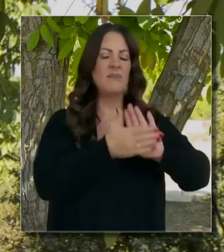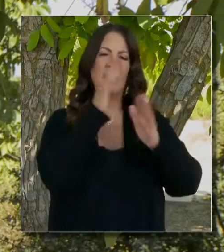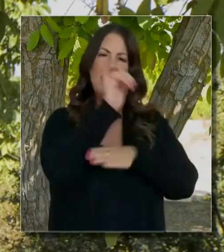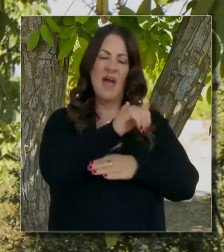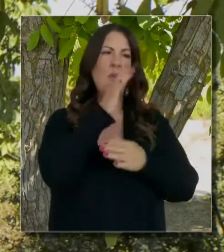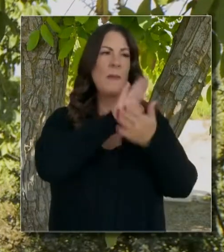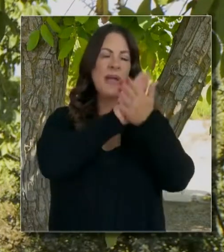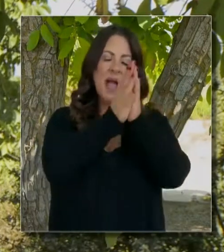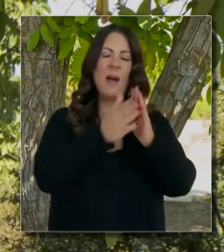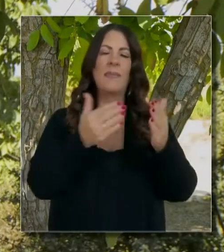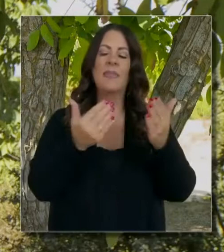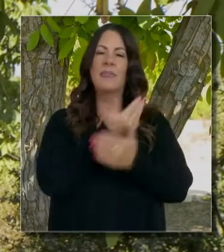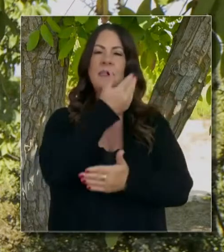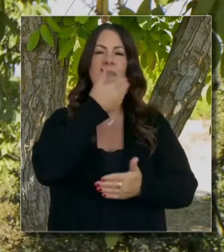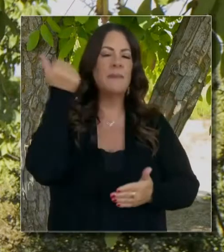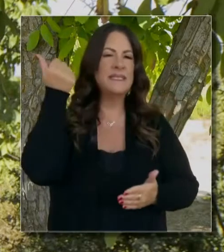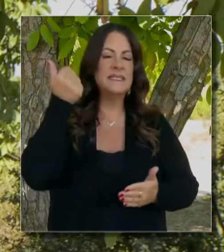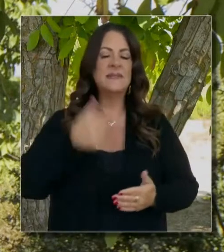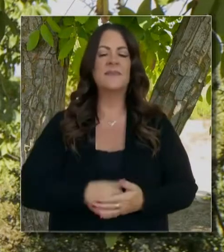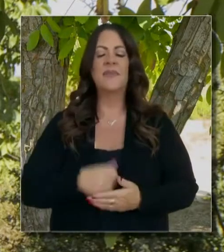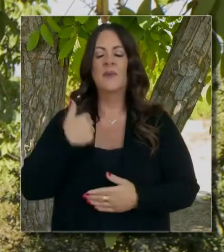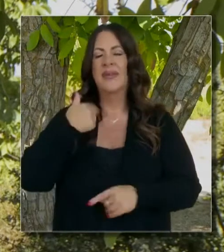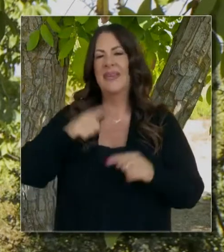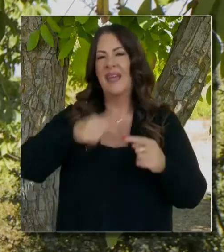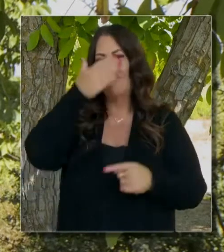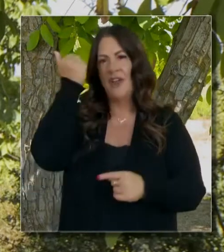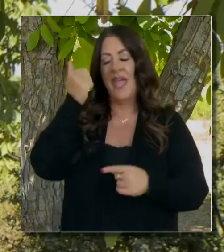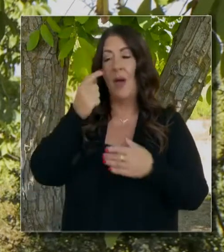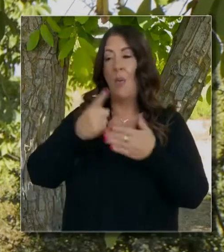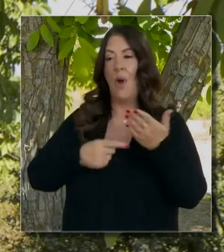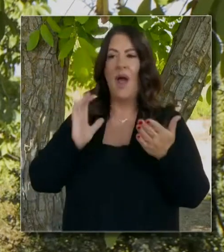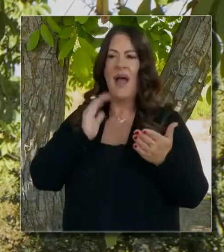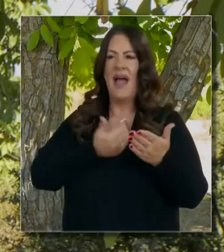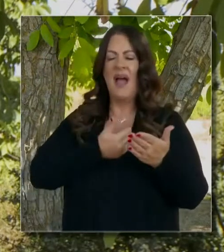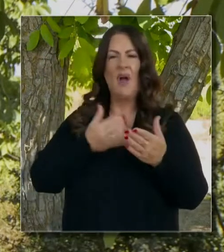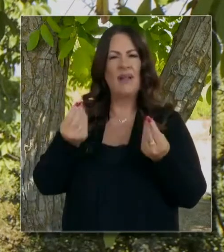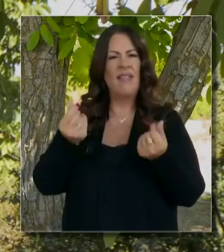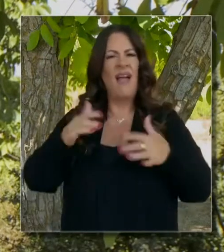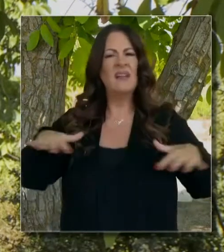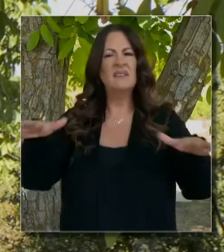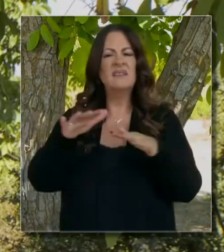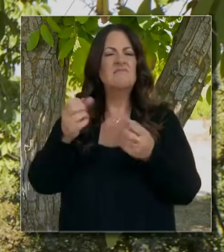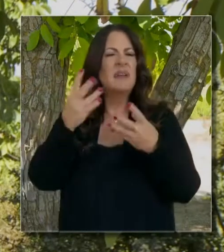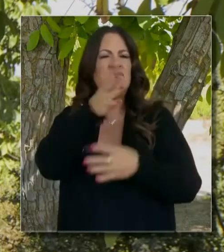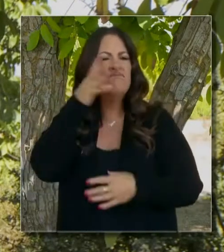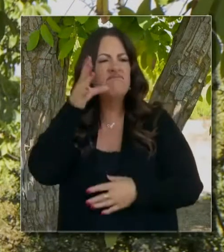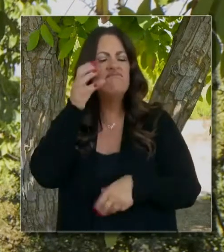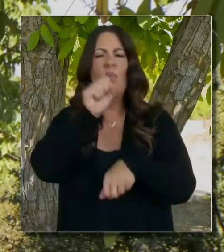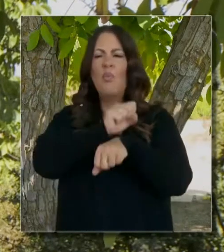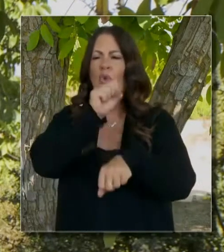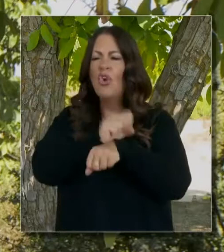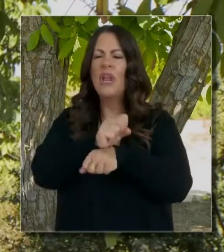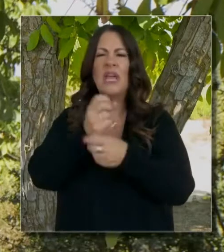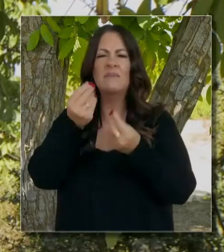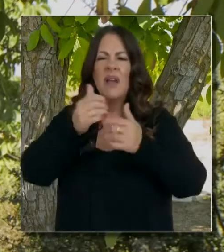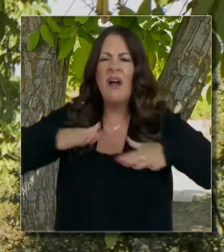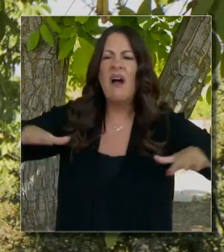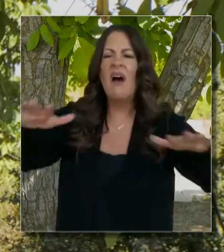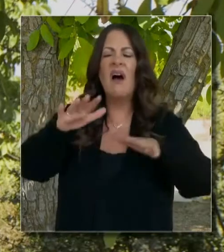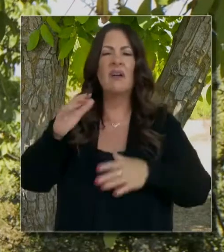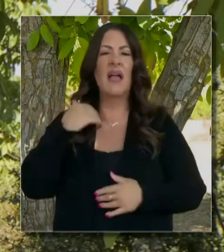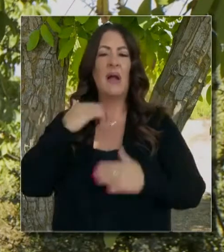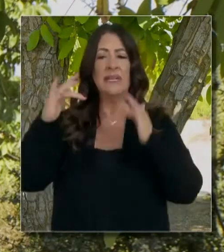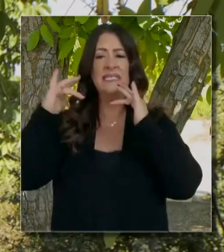advancement in this cause, we cannot forget about our lands, our working lands. We can't forget about our deserts,